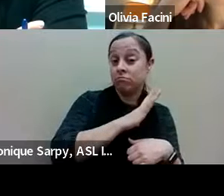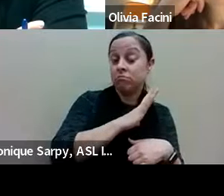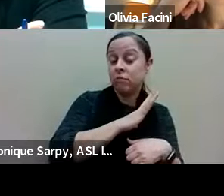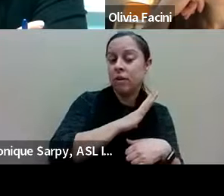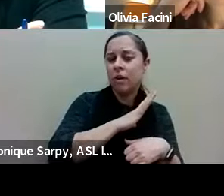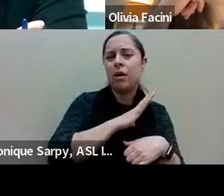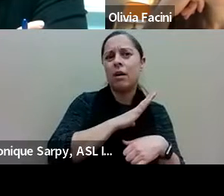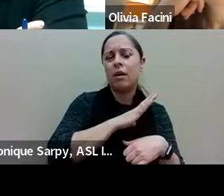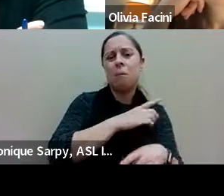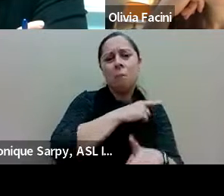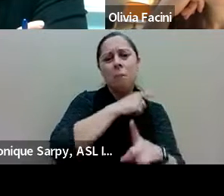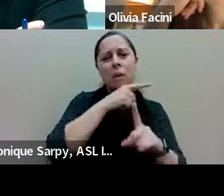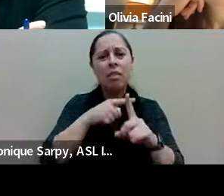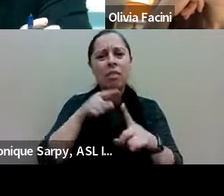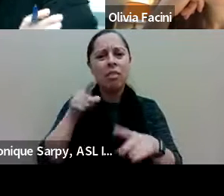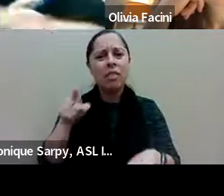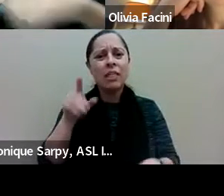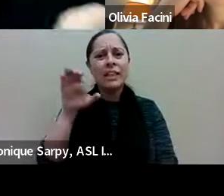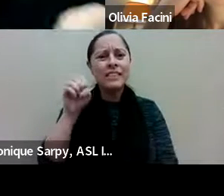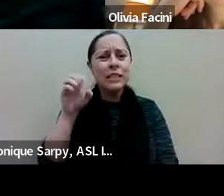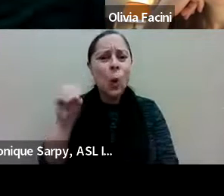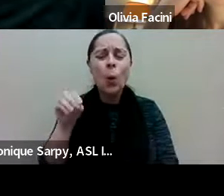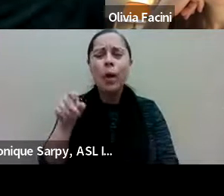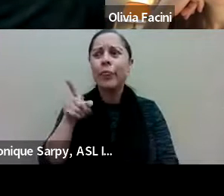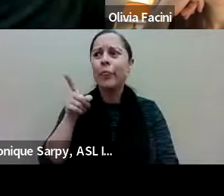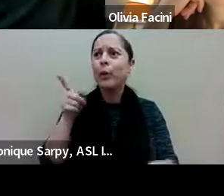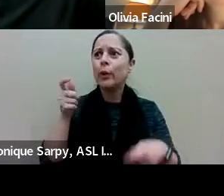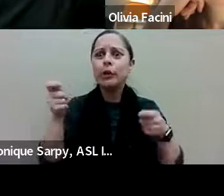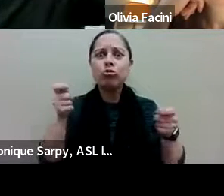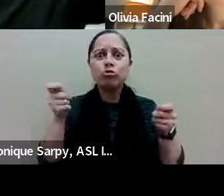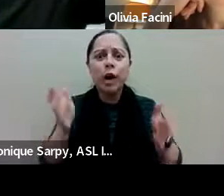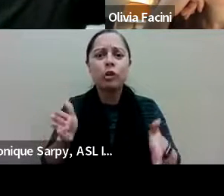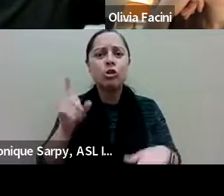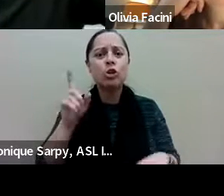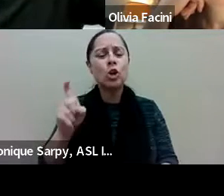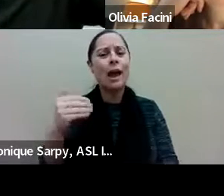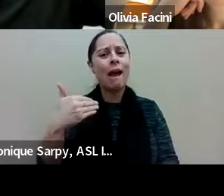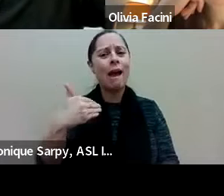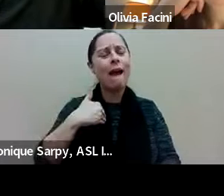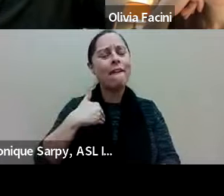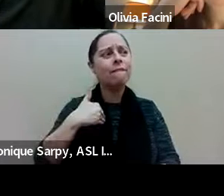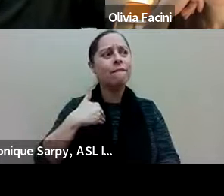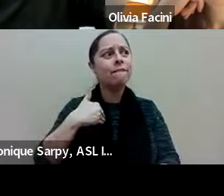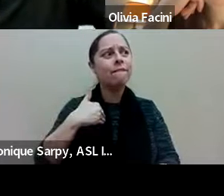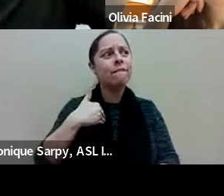those CEOs and those directors, they should have that time to kind of